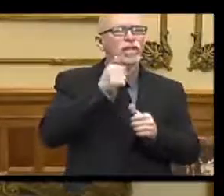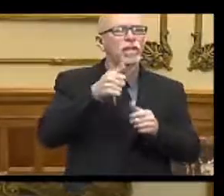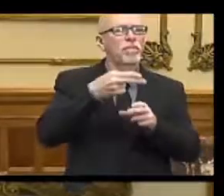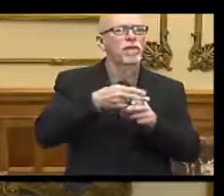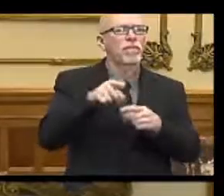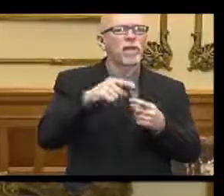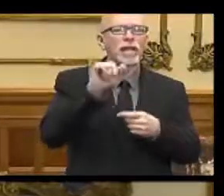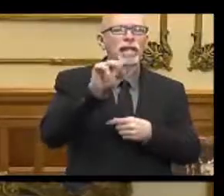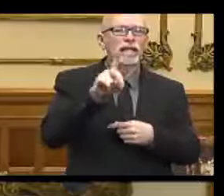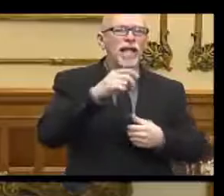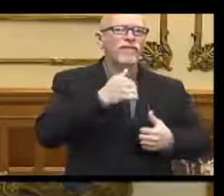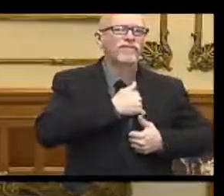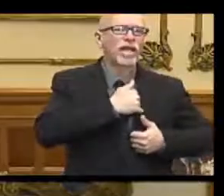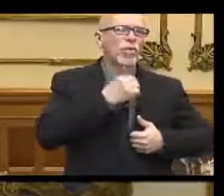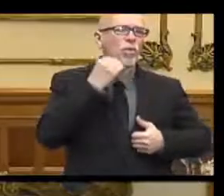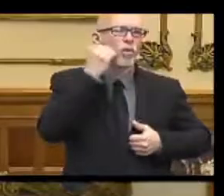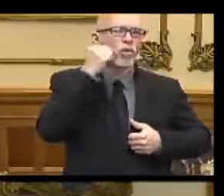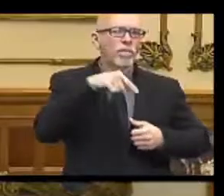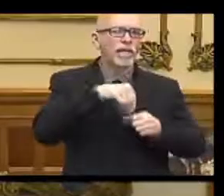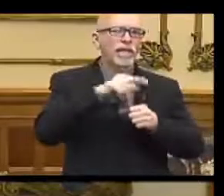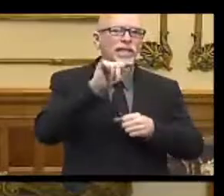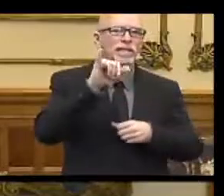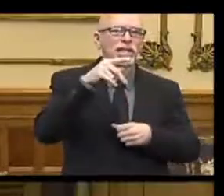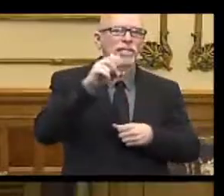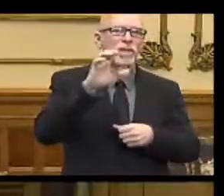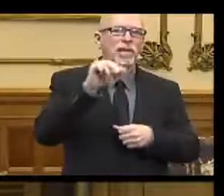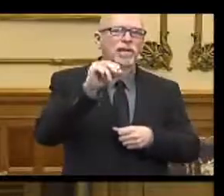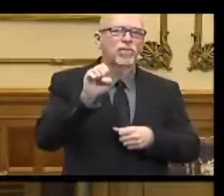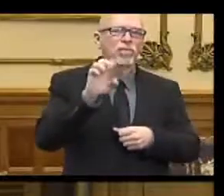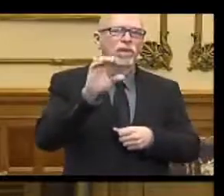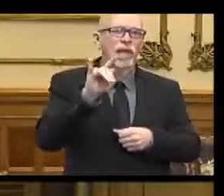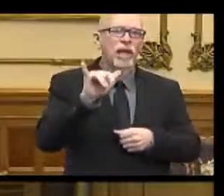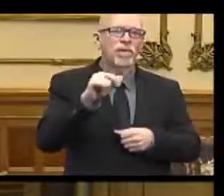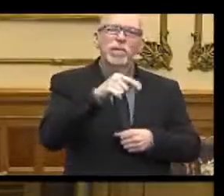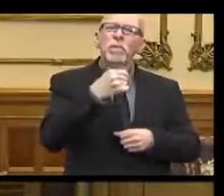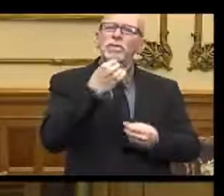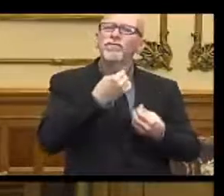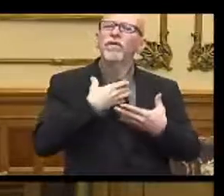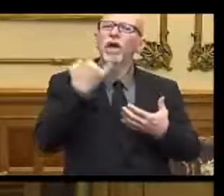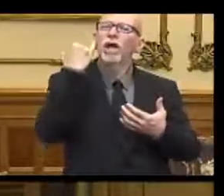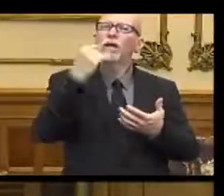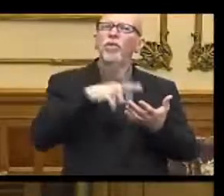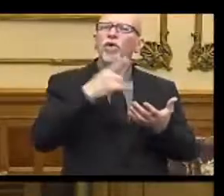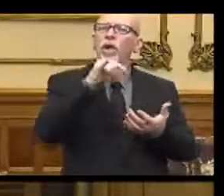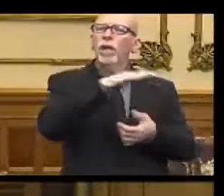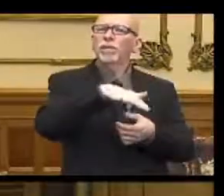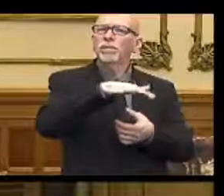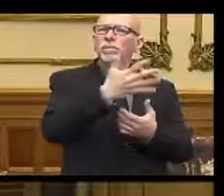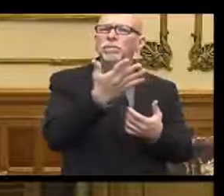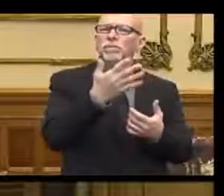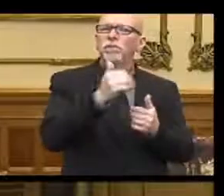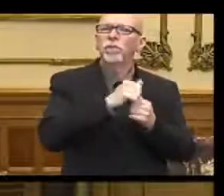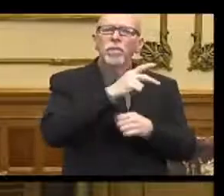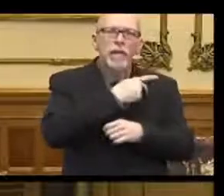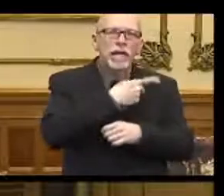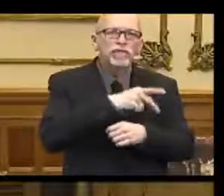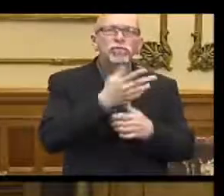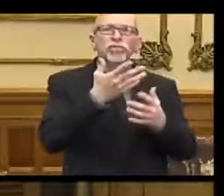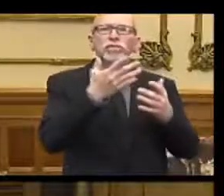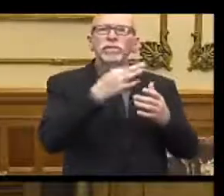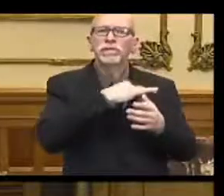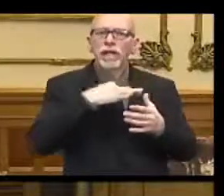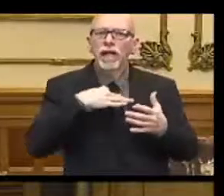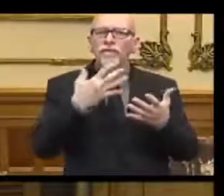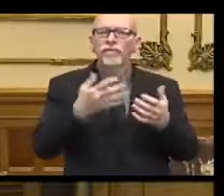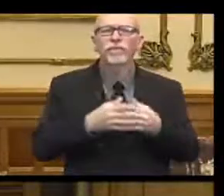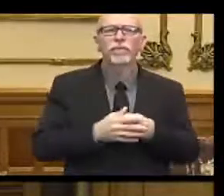Indiana Veterans Home here in Tippecanoe County. Can you give us a snapshot of what that looks like in terms of patients and staff